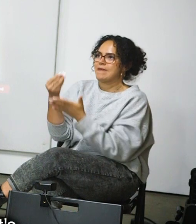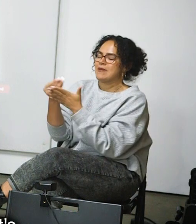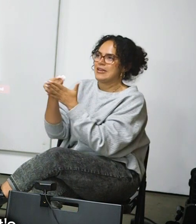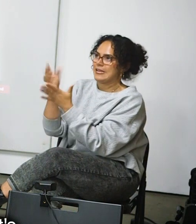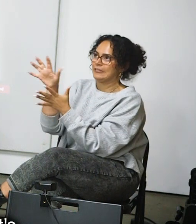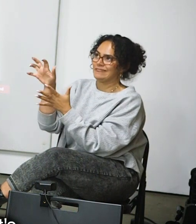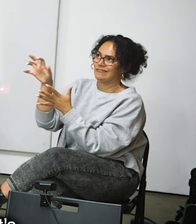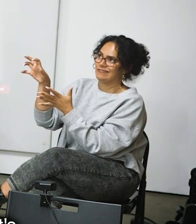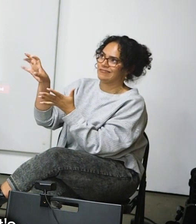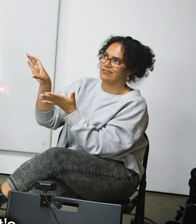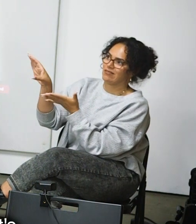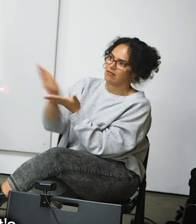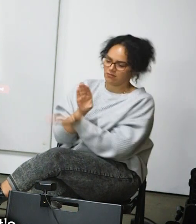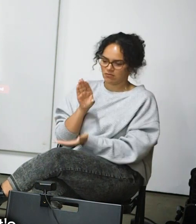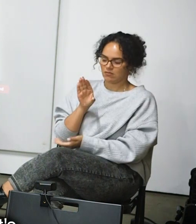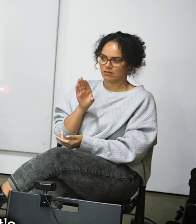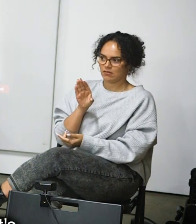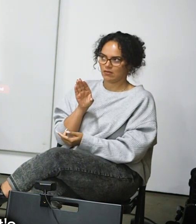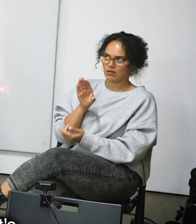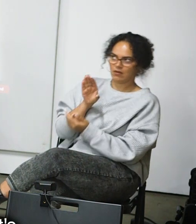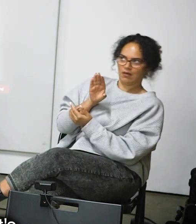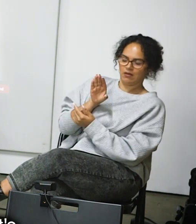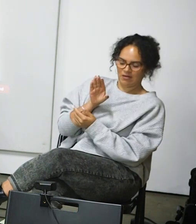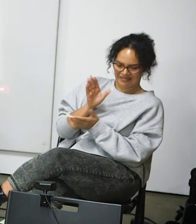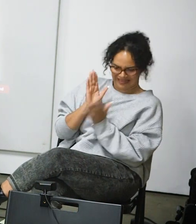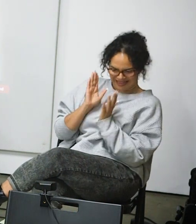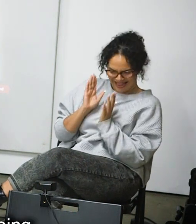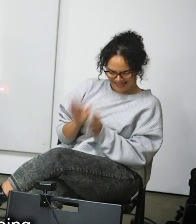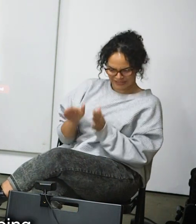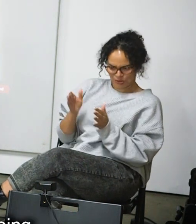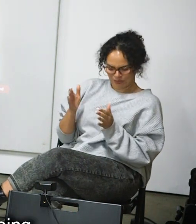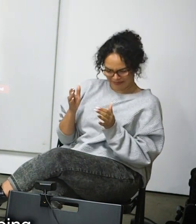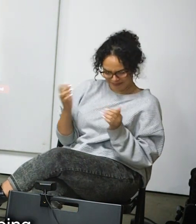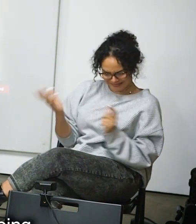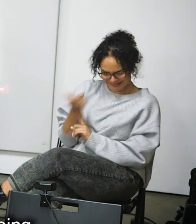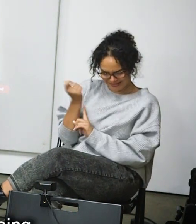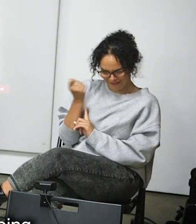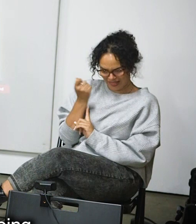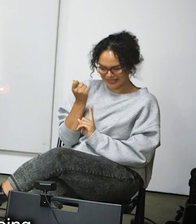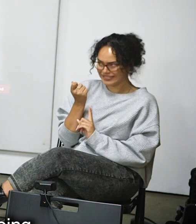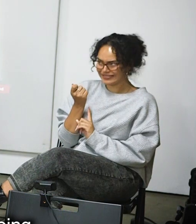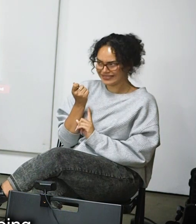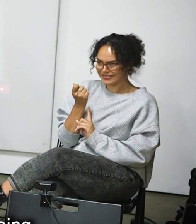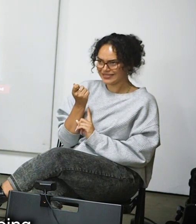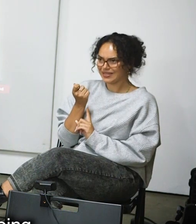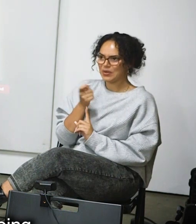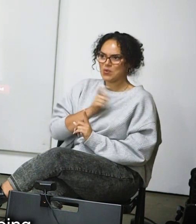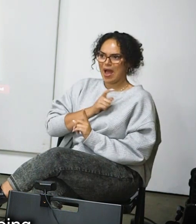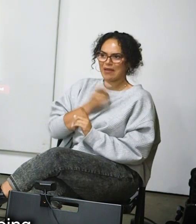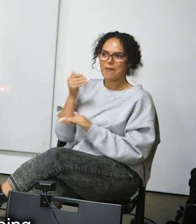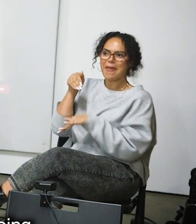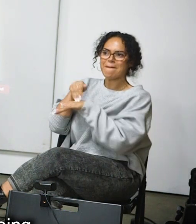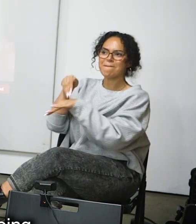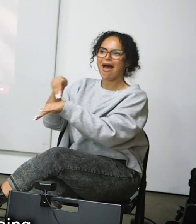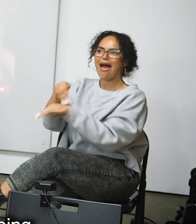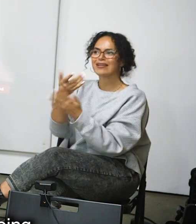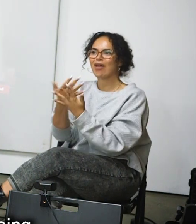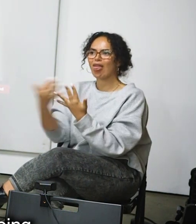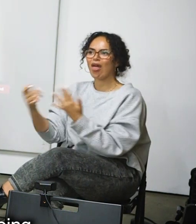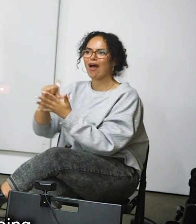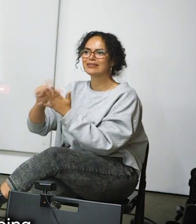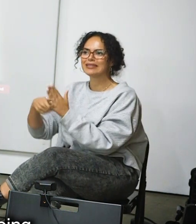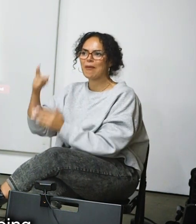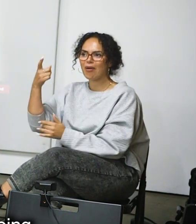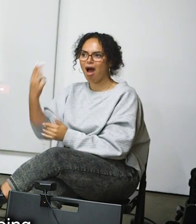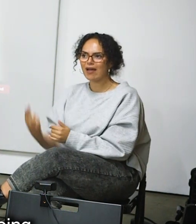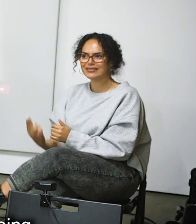like this better work because you know otherwise no other disabled person is ever going to be offered a commission